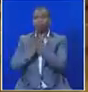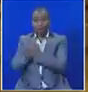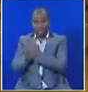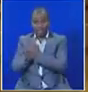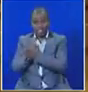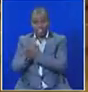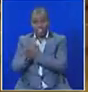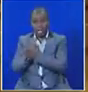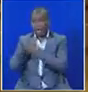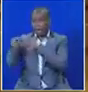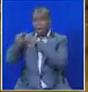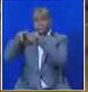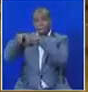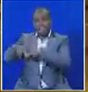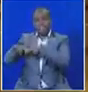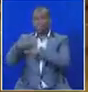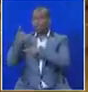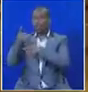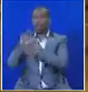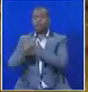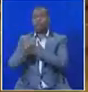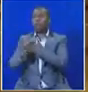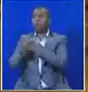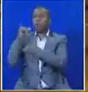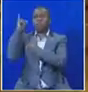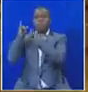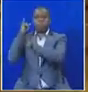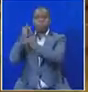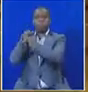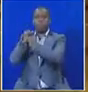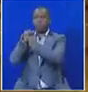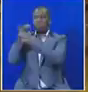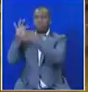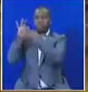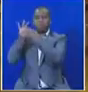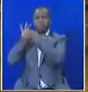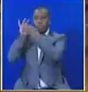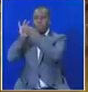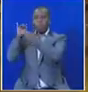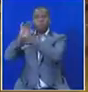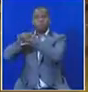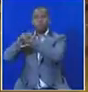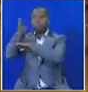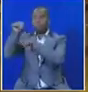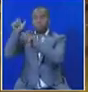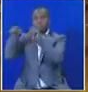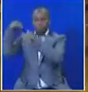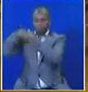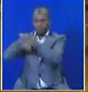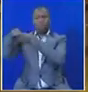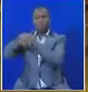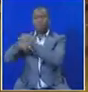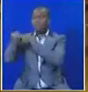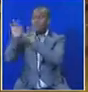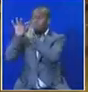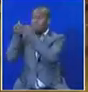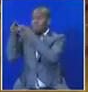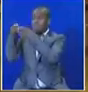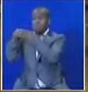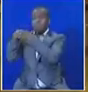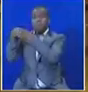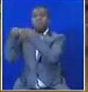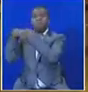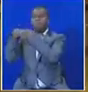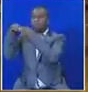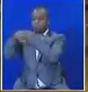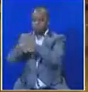based on our commitment to the International Convention on the Prevention of Rights of all migrant workers and members of their families. And we need to make sure that our borders